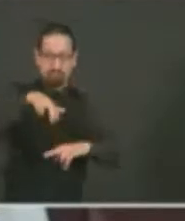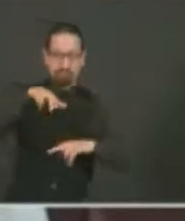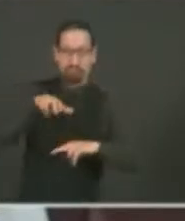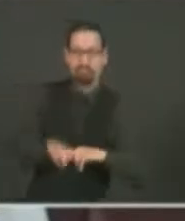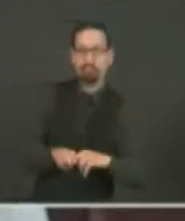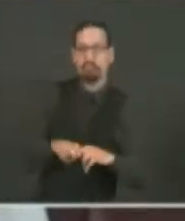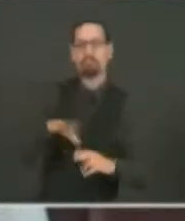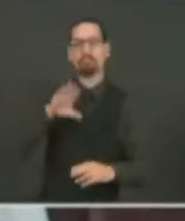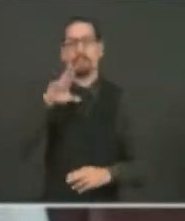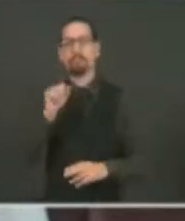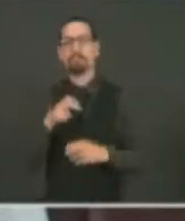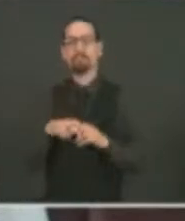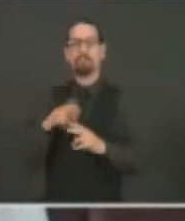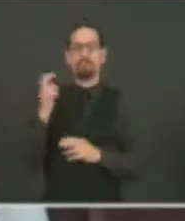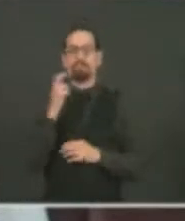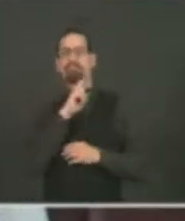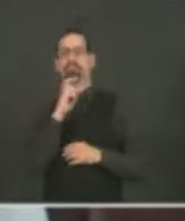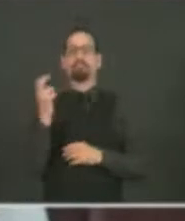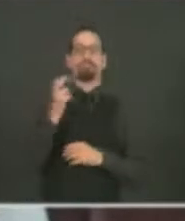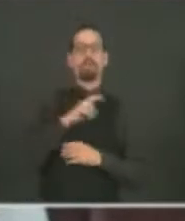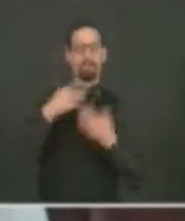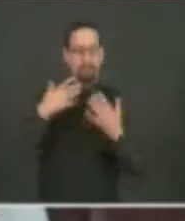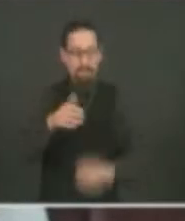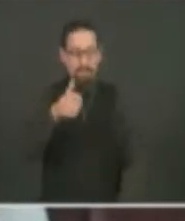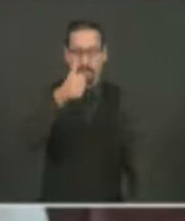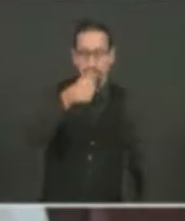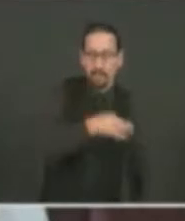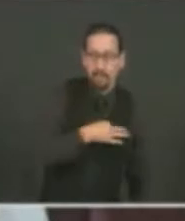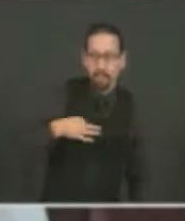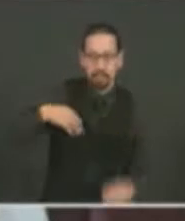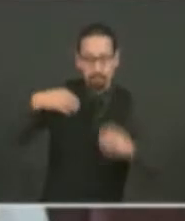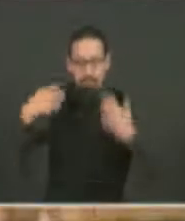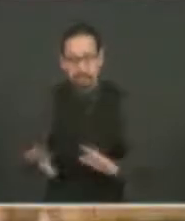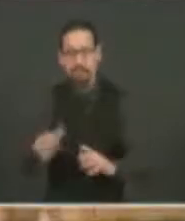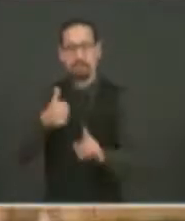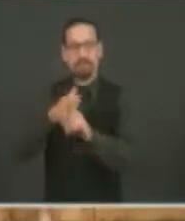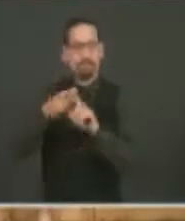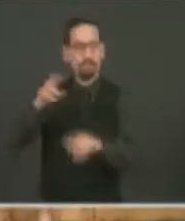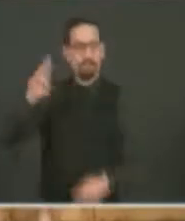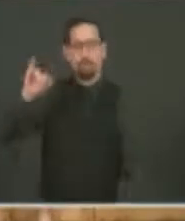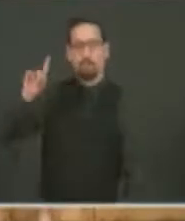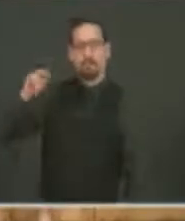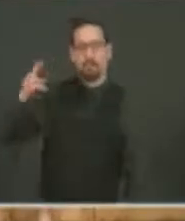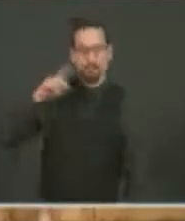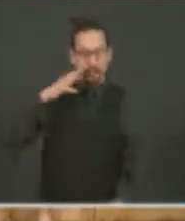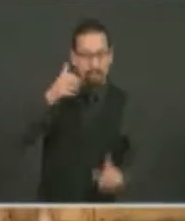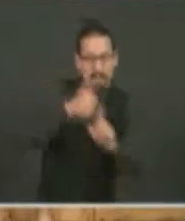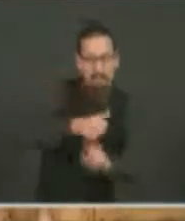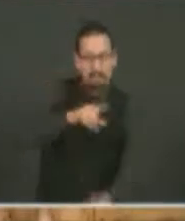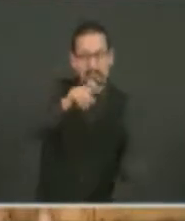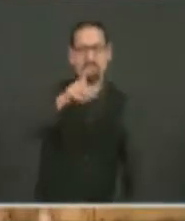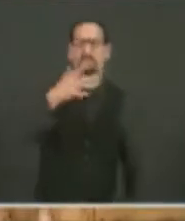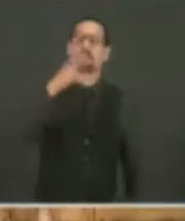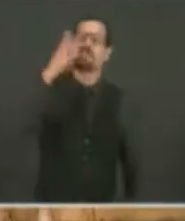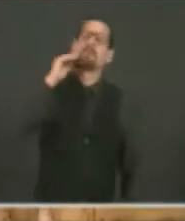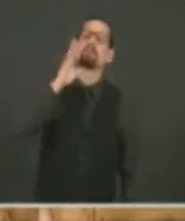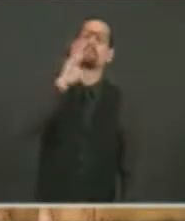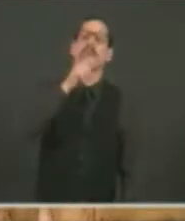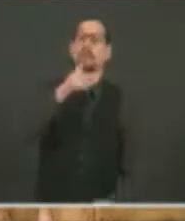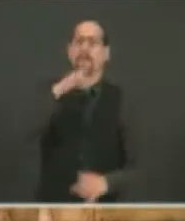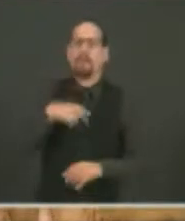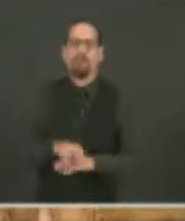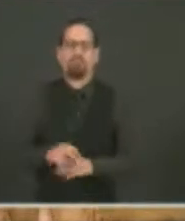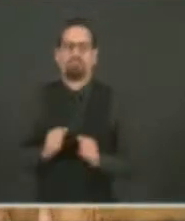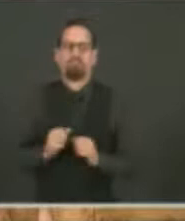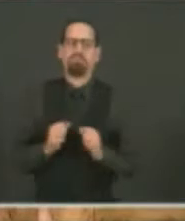gone, not just this last couple of days, but are you going to go on the bus and sit there and see what it's like for the kids? Commissioner, you talk